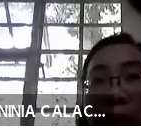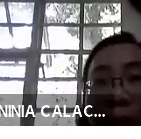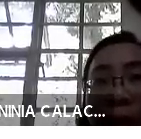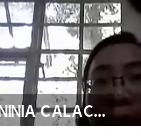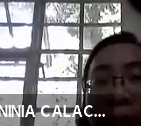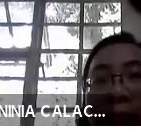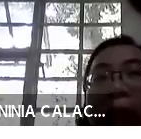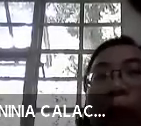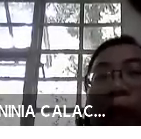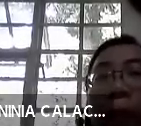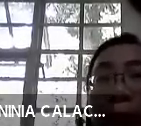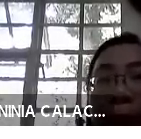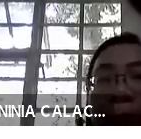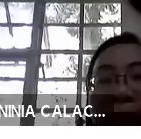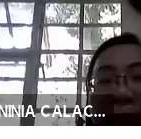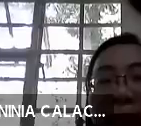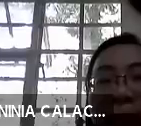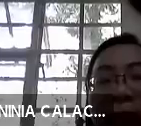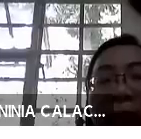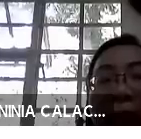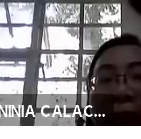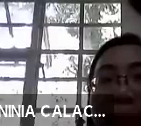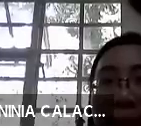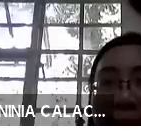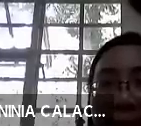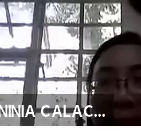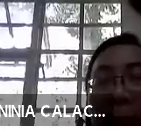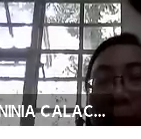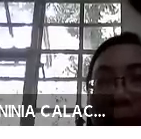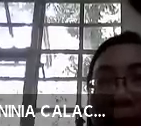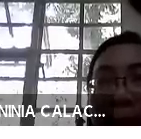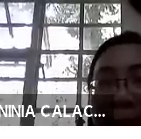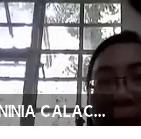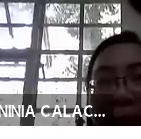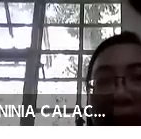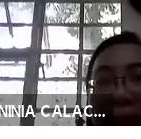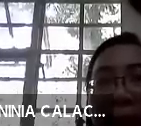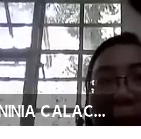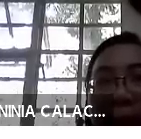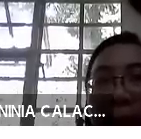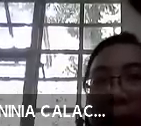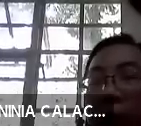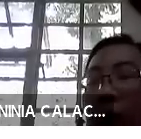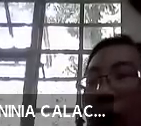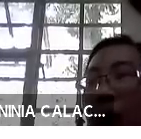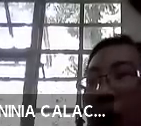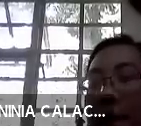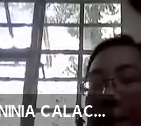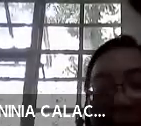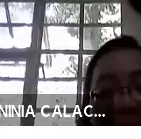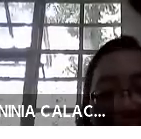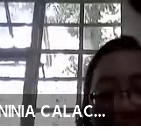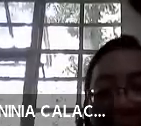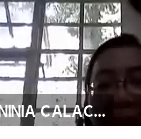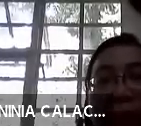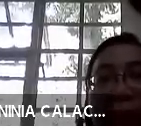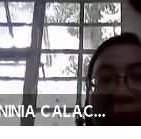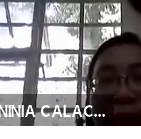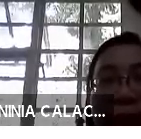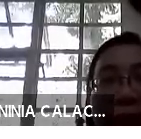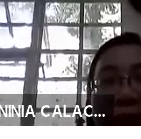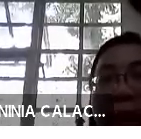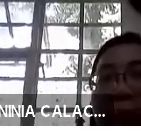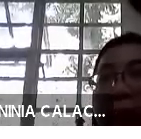I was molded with the proper values, the proper ethics, the proper everything